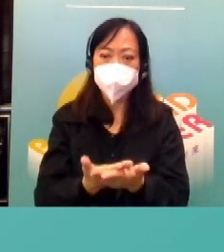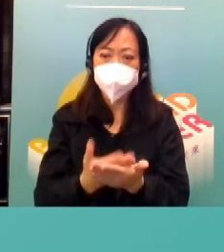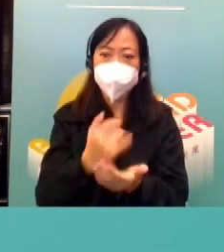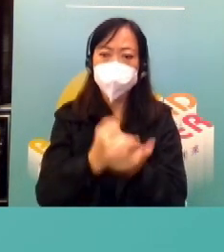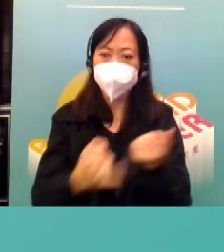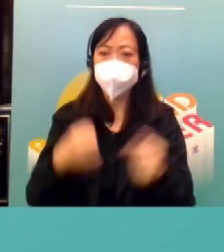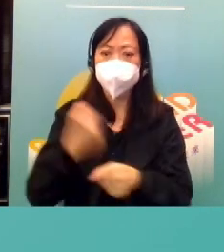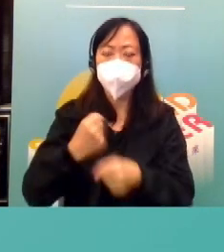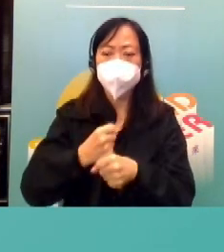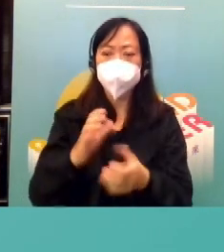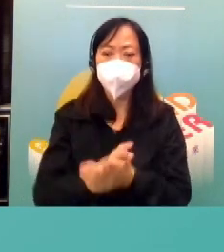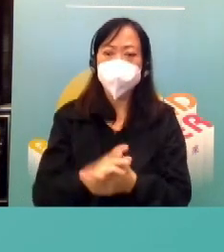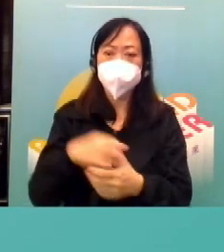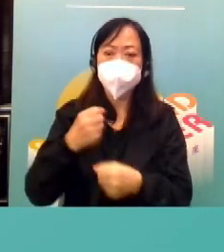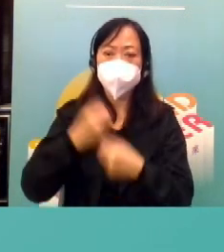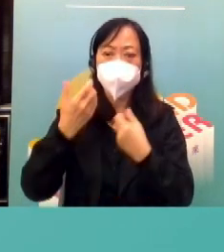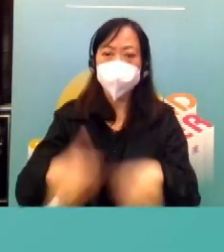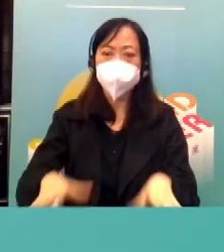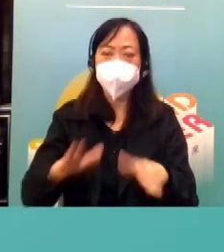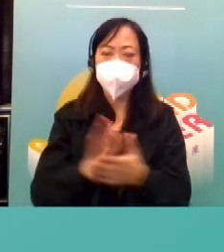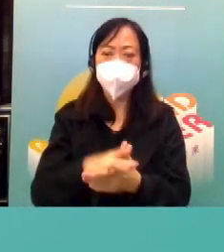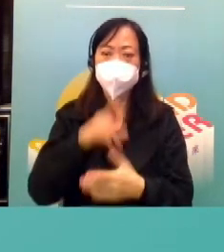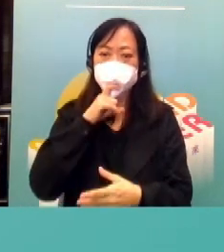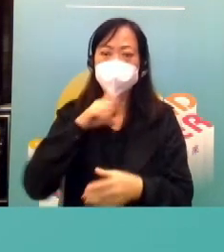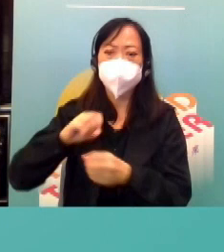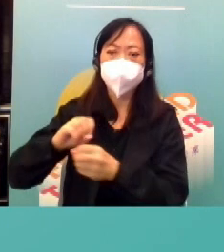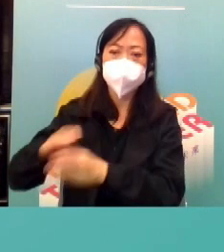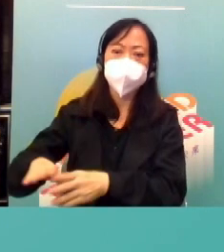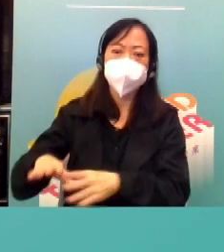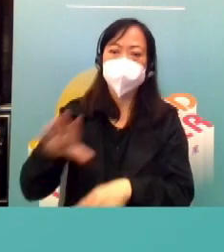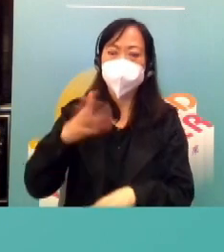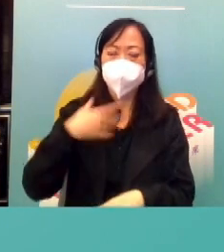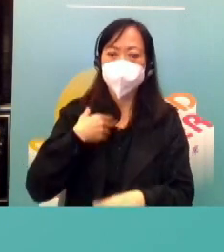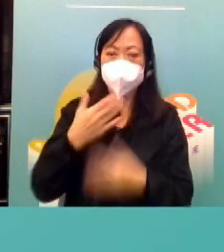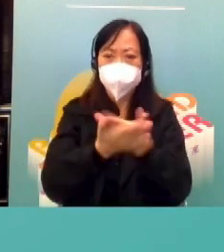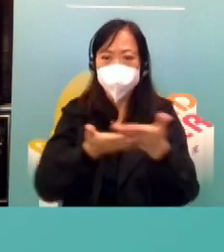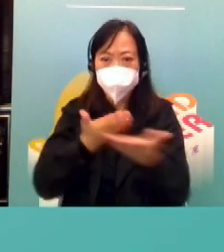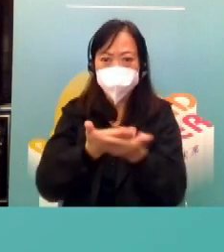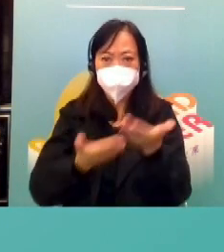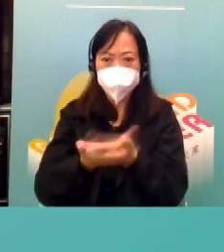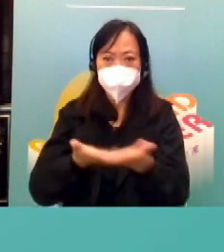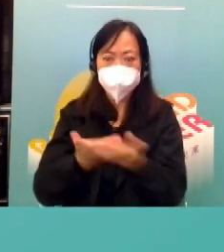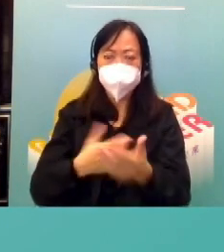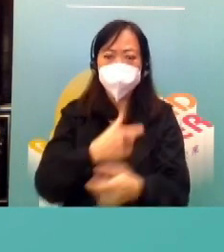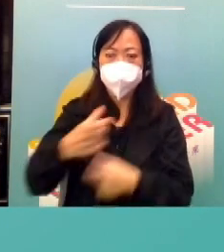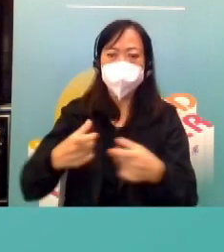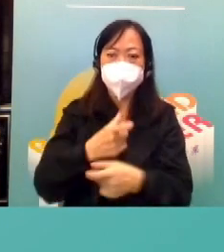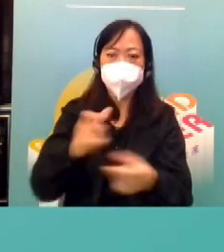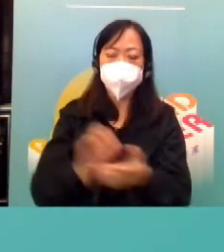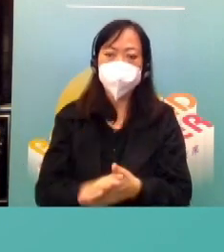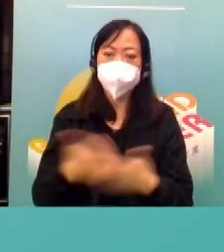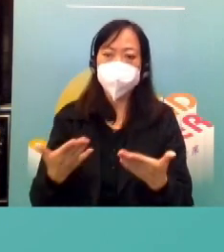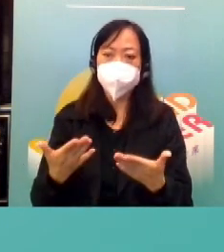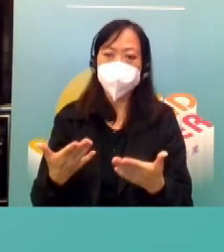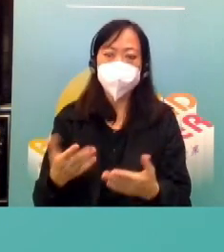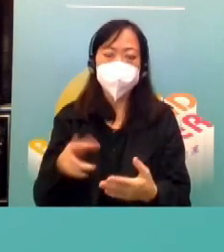circular economy technology business. At the basic level, what they're doing is they're buying books either from